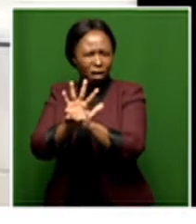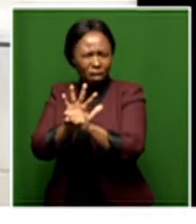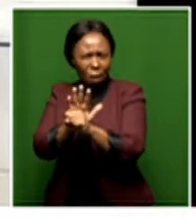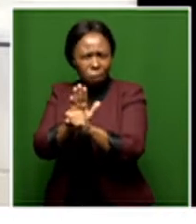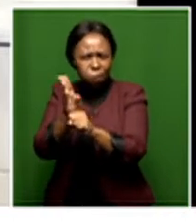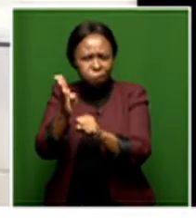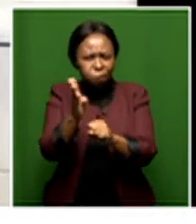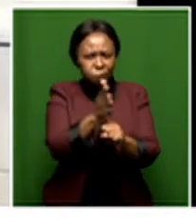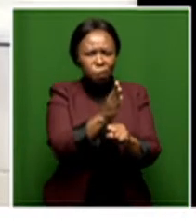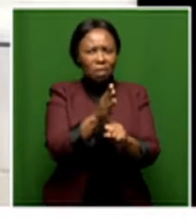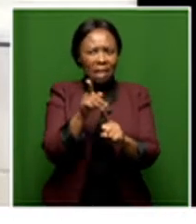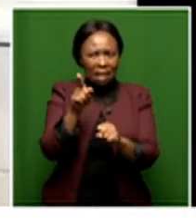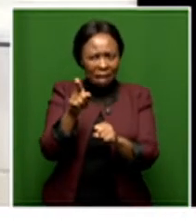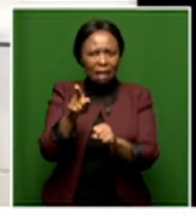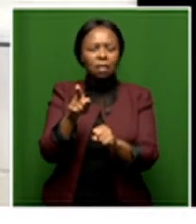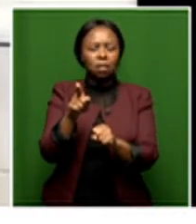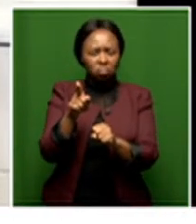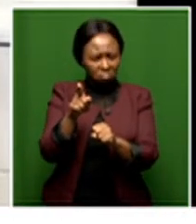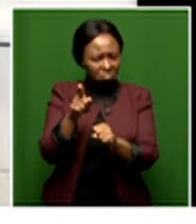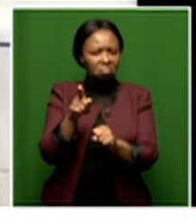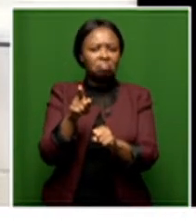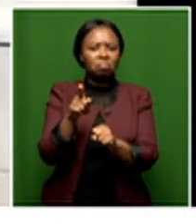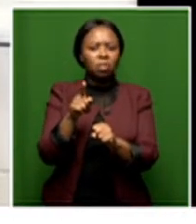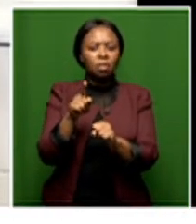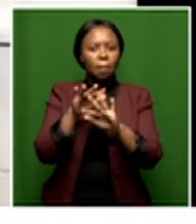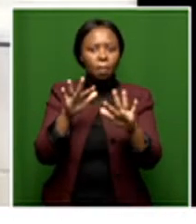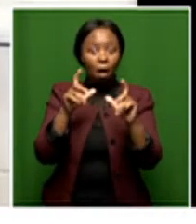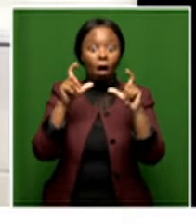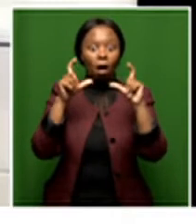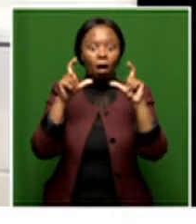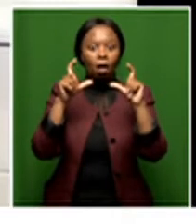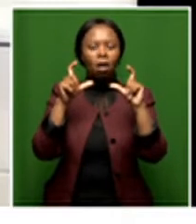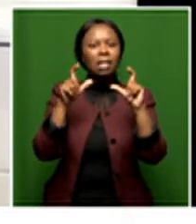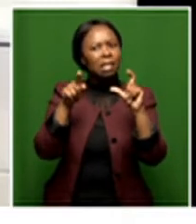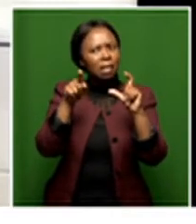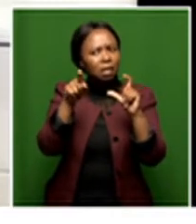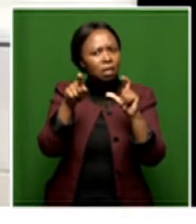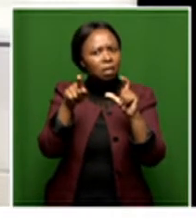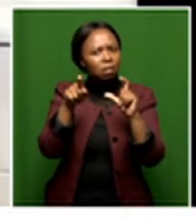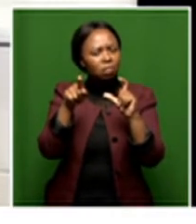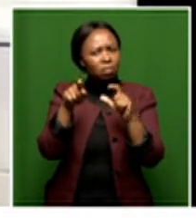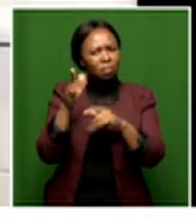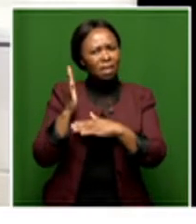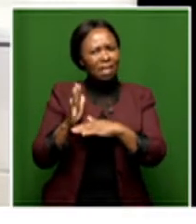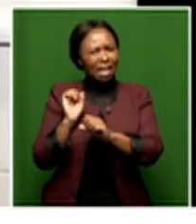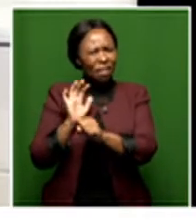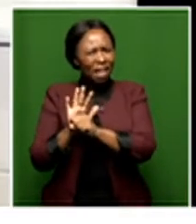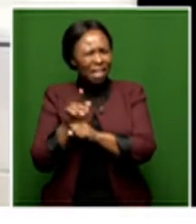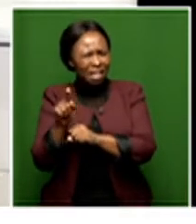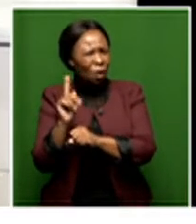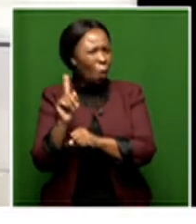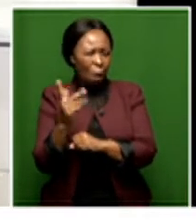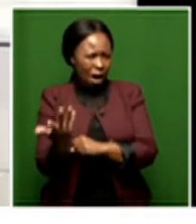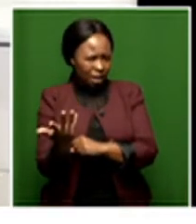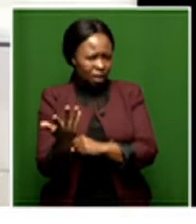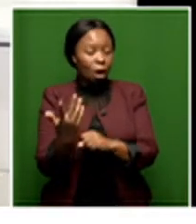that's really made people alert to the fact that is this a side effect? But that is